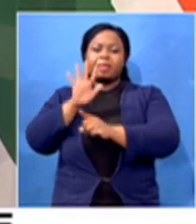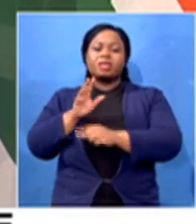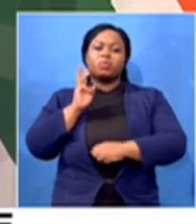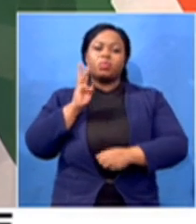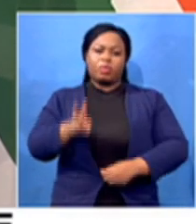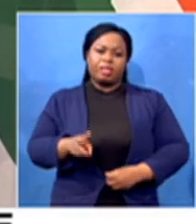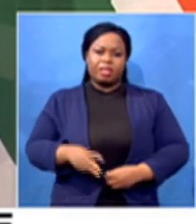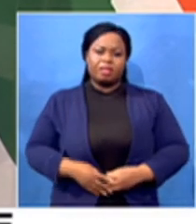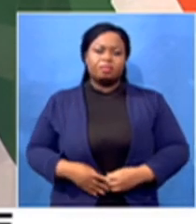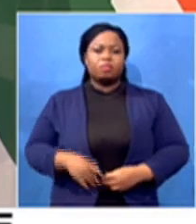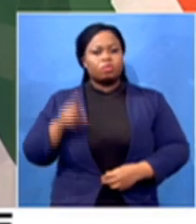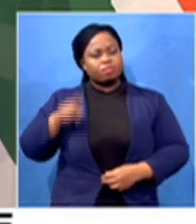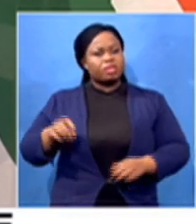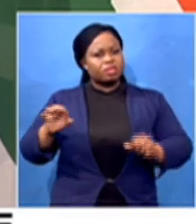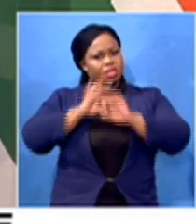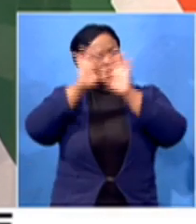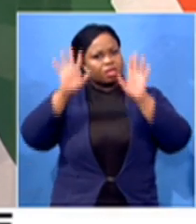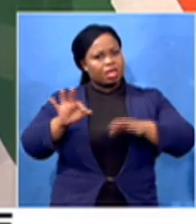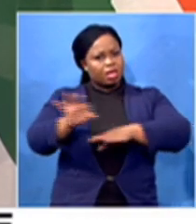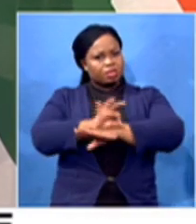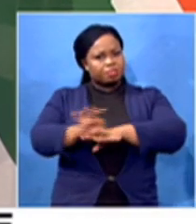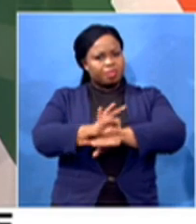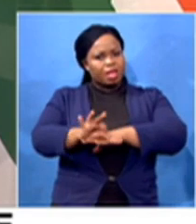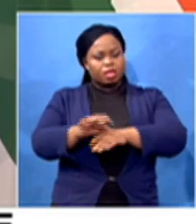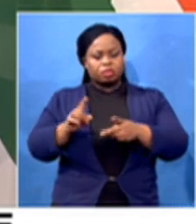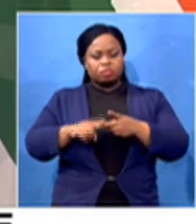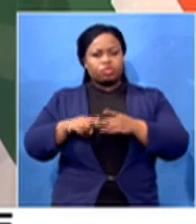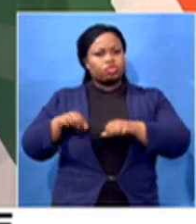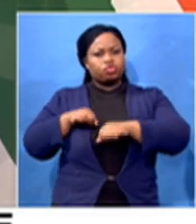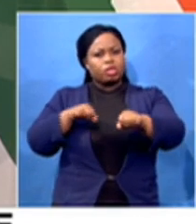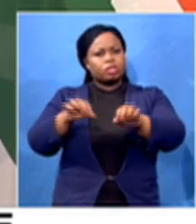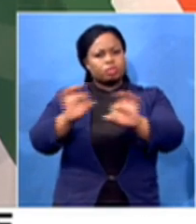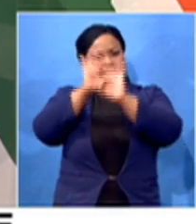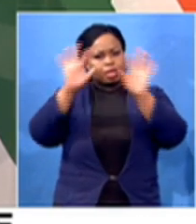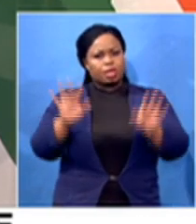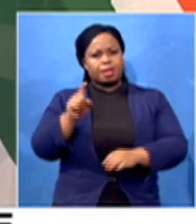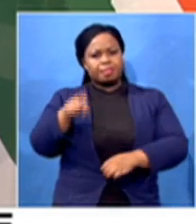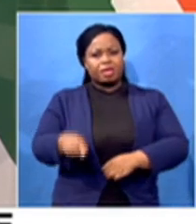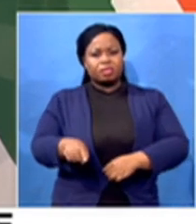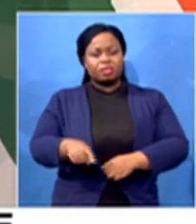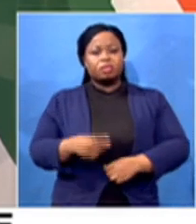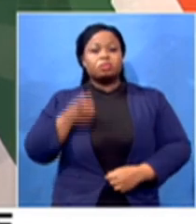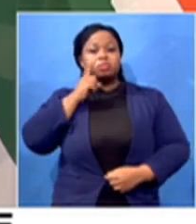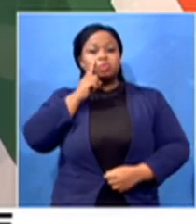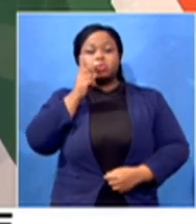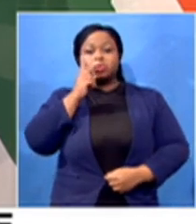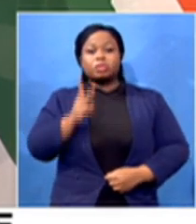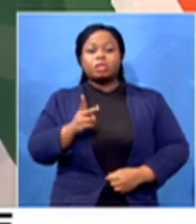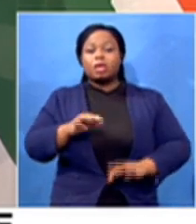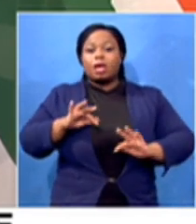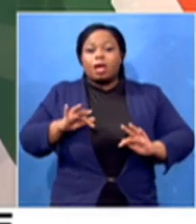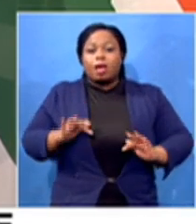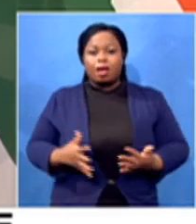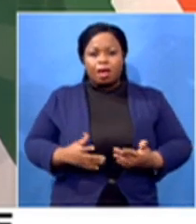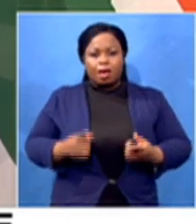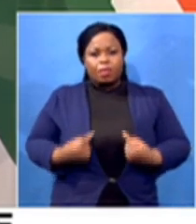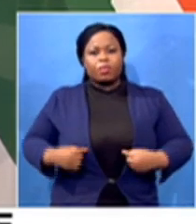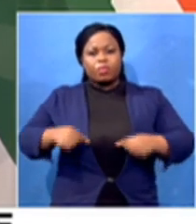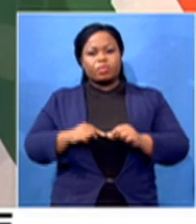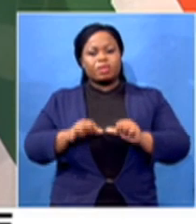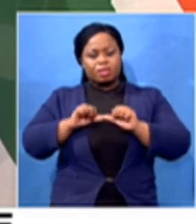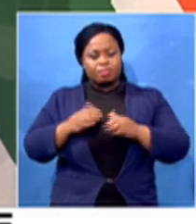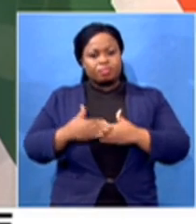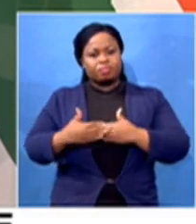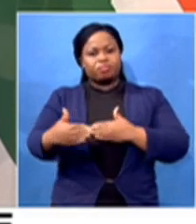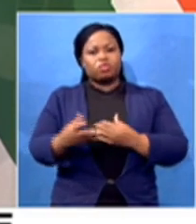clear plans, clear strategies of how we are going to forestall this and address this. And